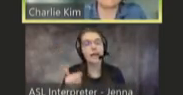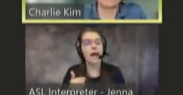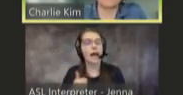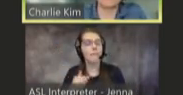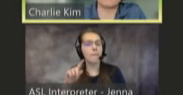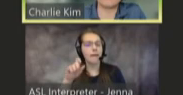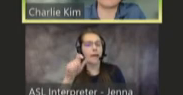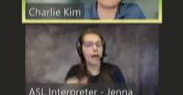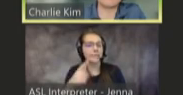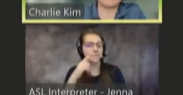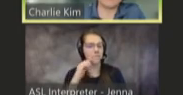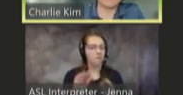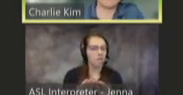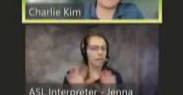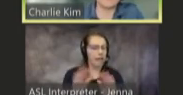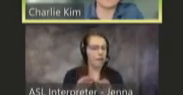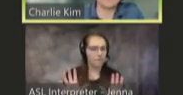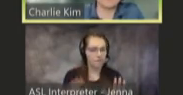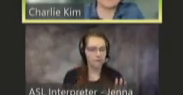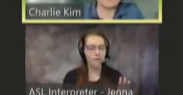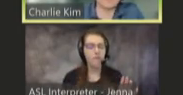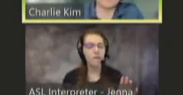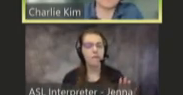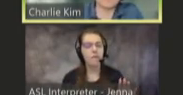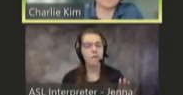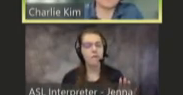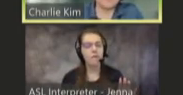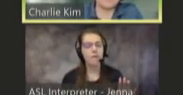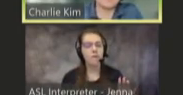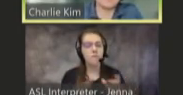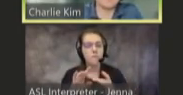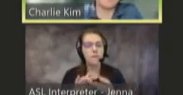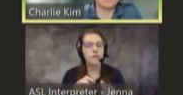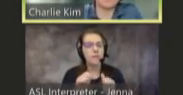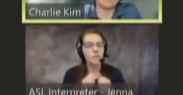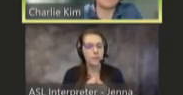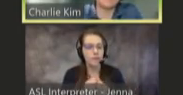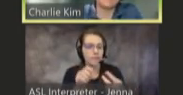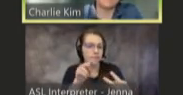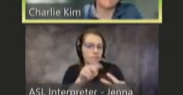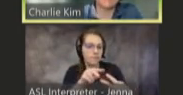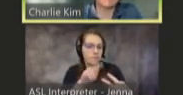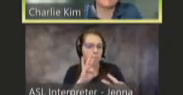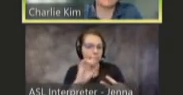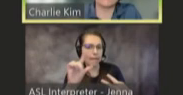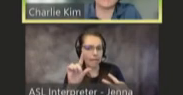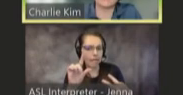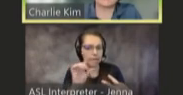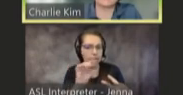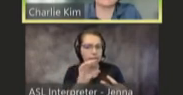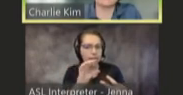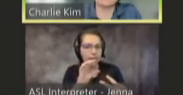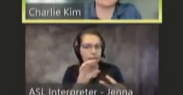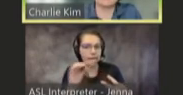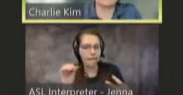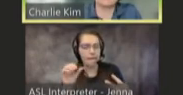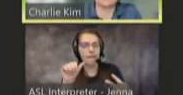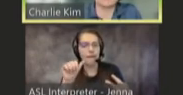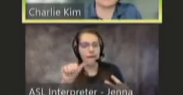some clarity on these housing bills and then the Architectural Access